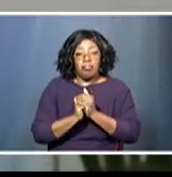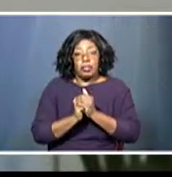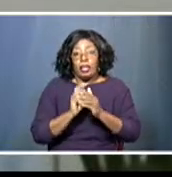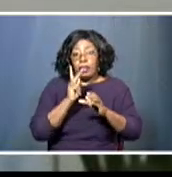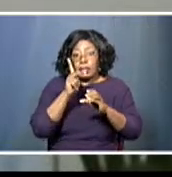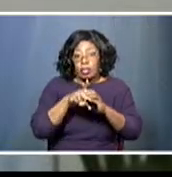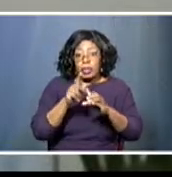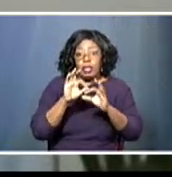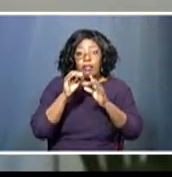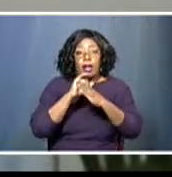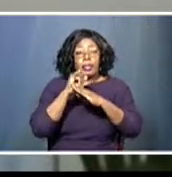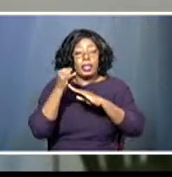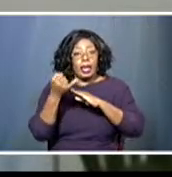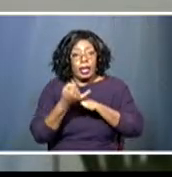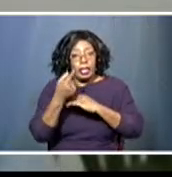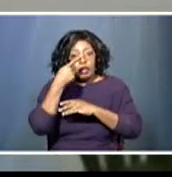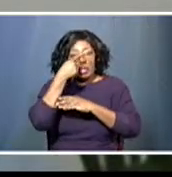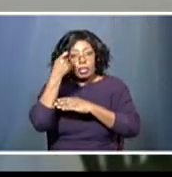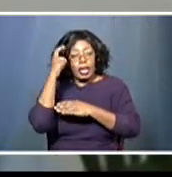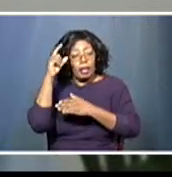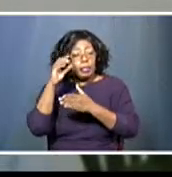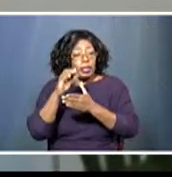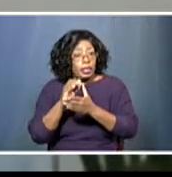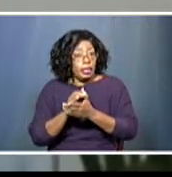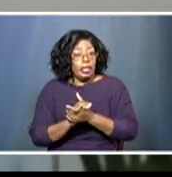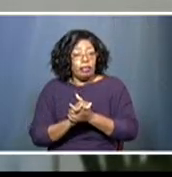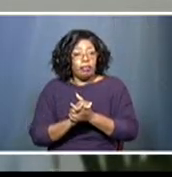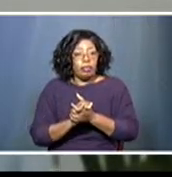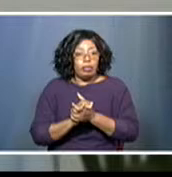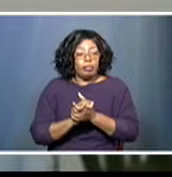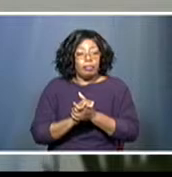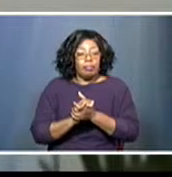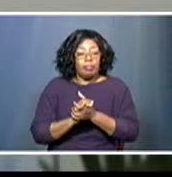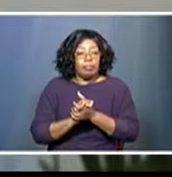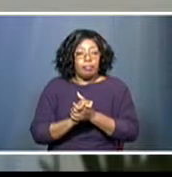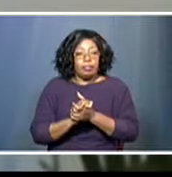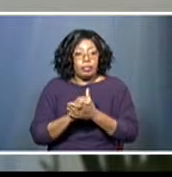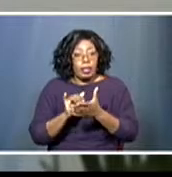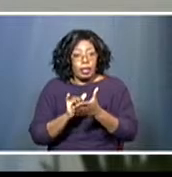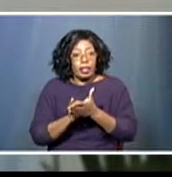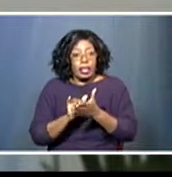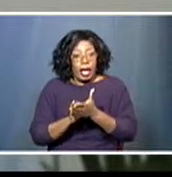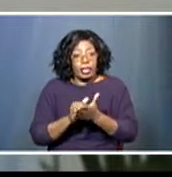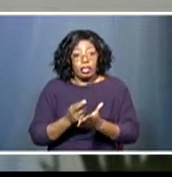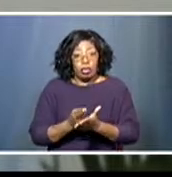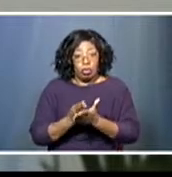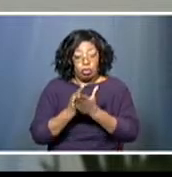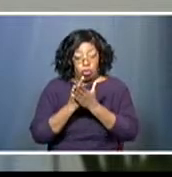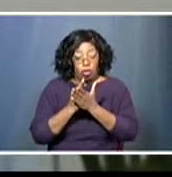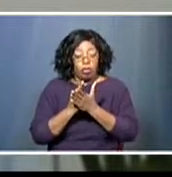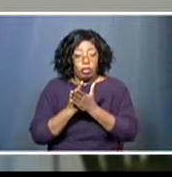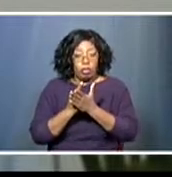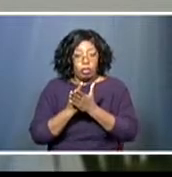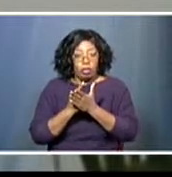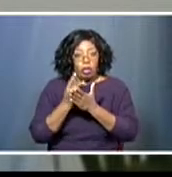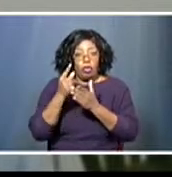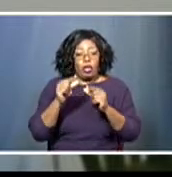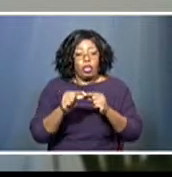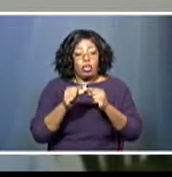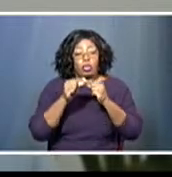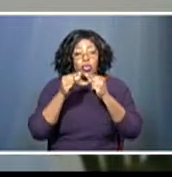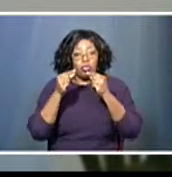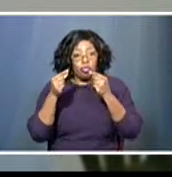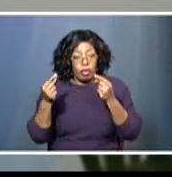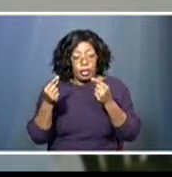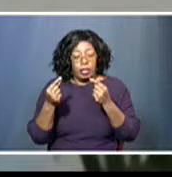Islands, because I believe, and again, it's my prediction, that the recovery or the greatest chance